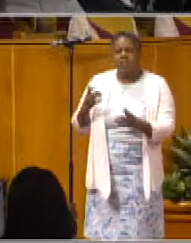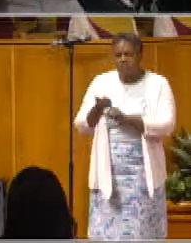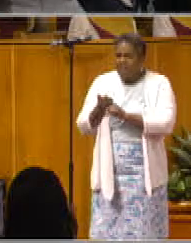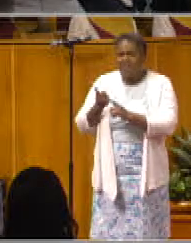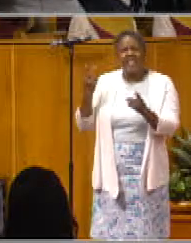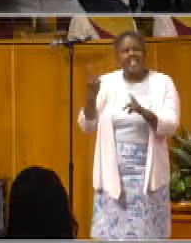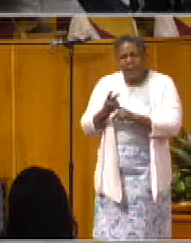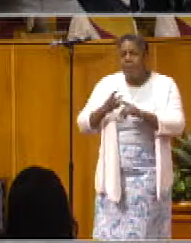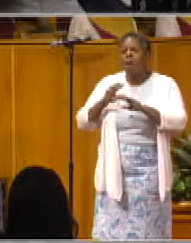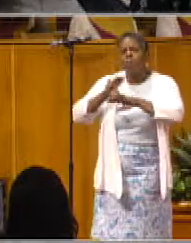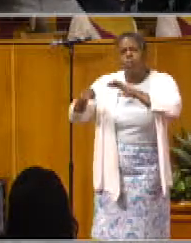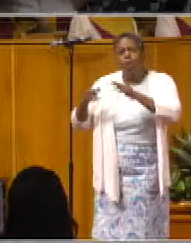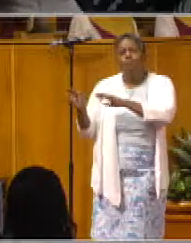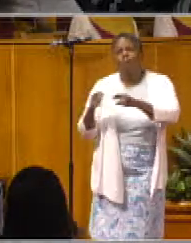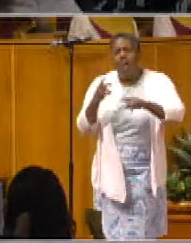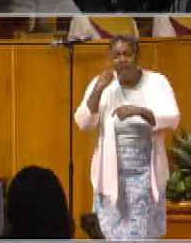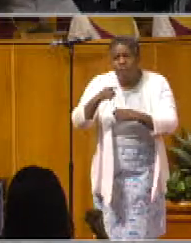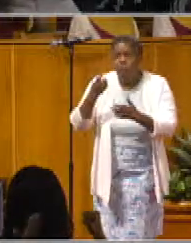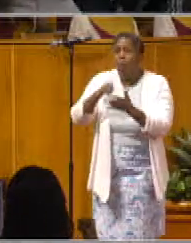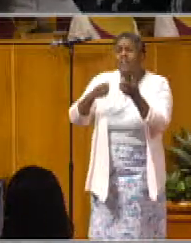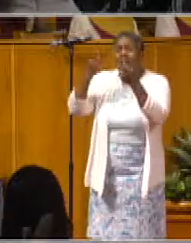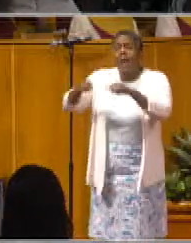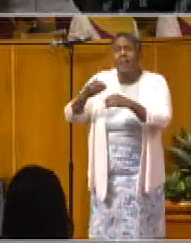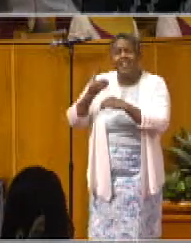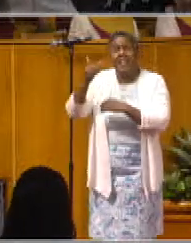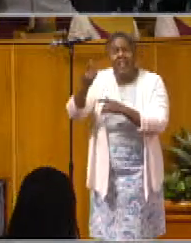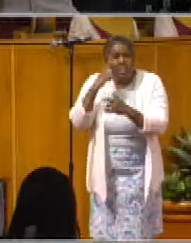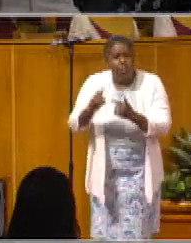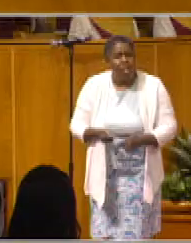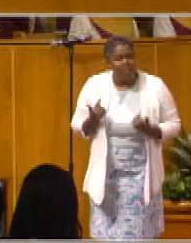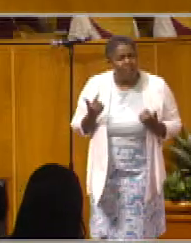in shape for what's coming next.